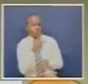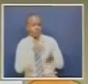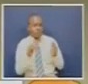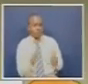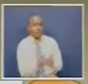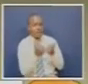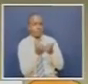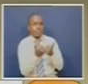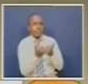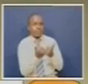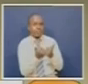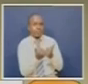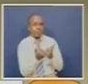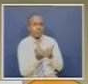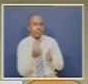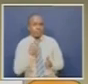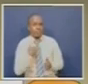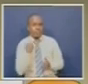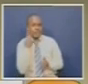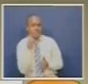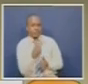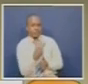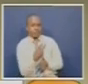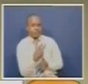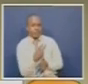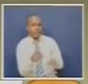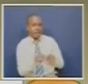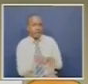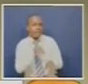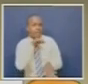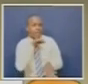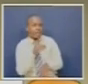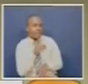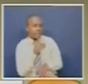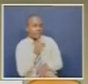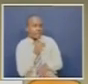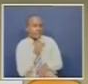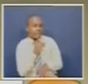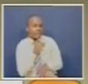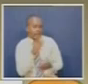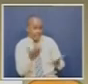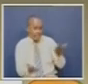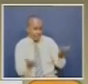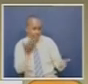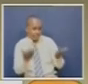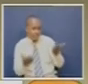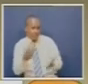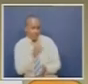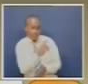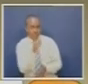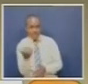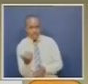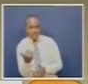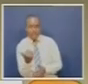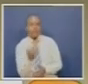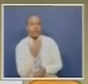this coalition, I see that as Raila Odinga says, they are sizing each other up. And they are